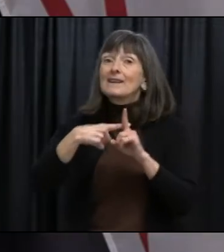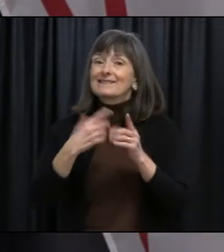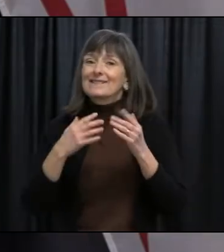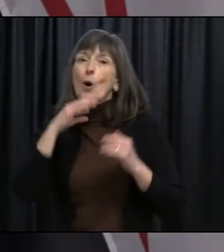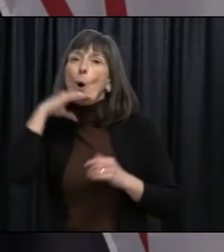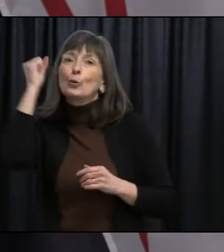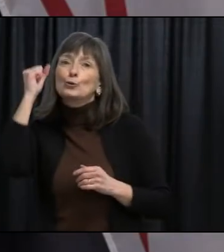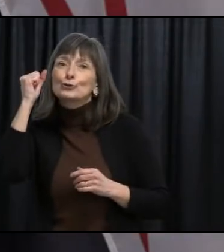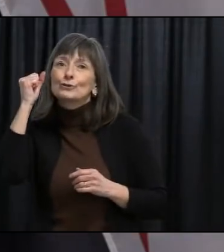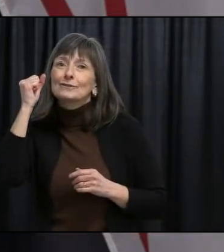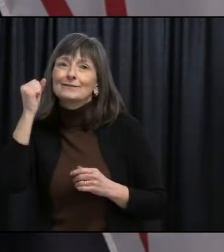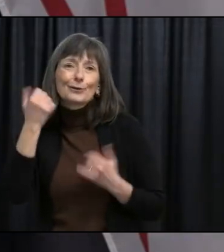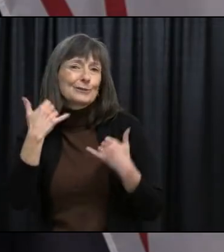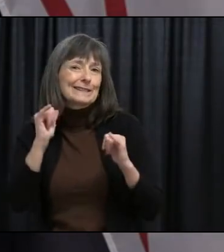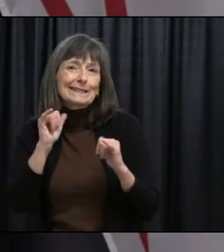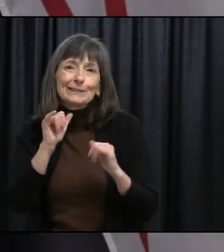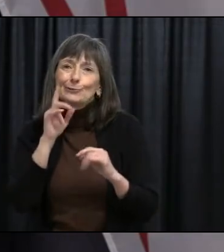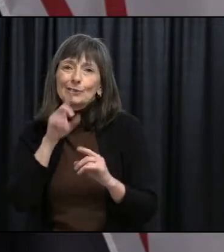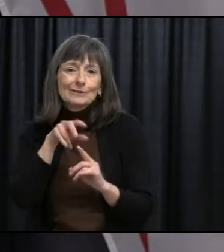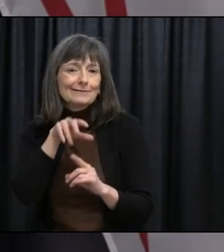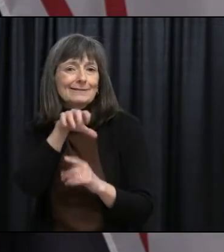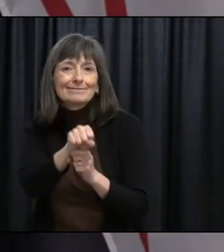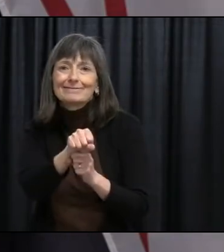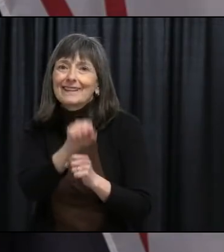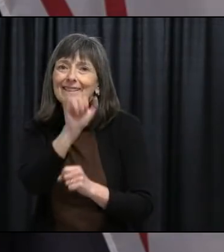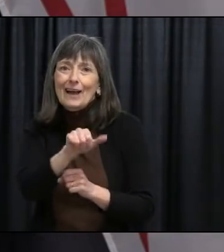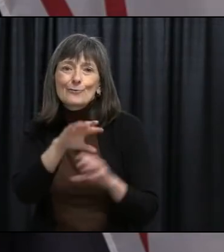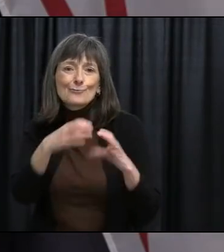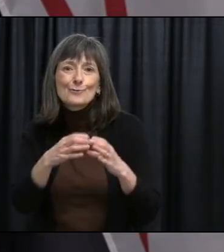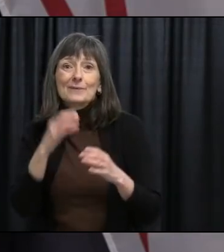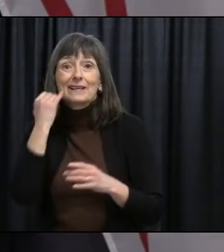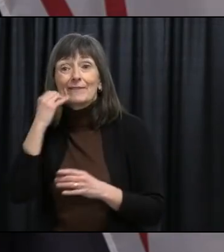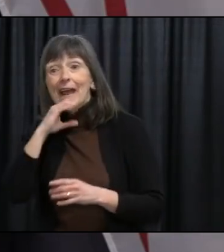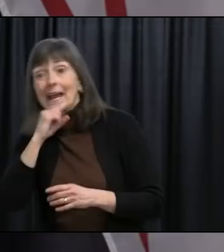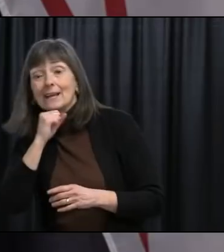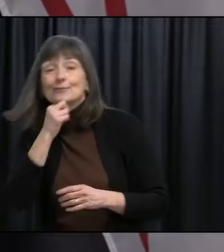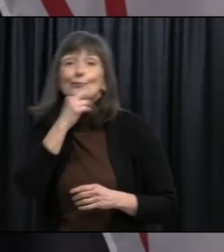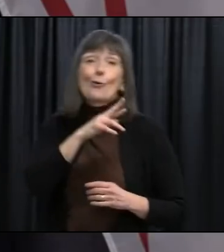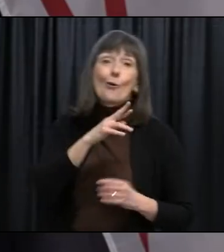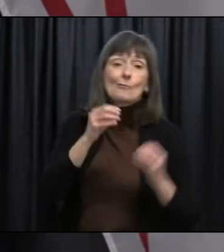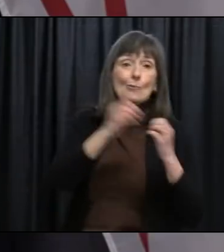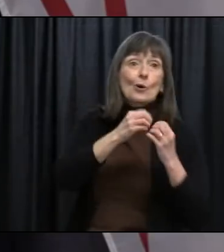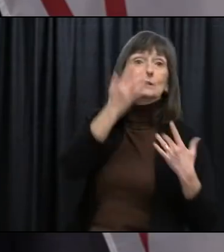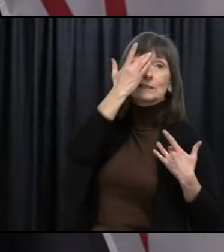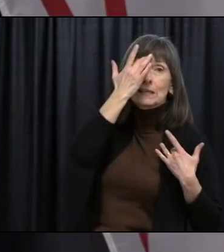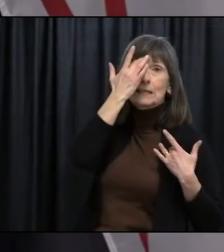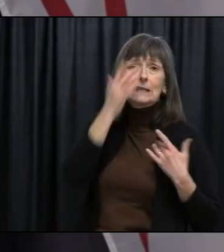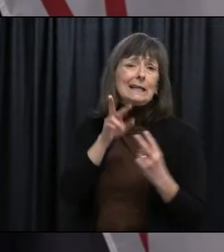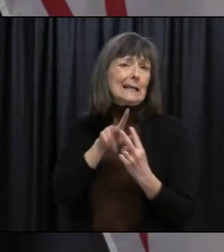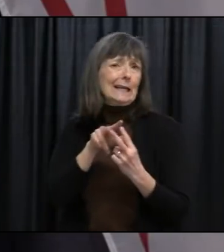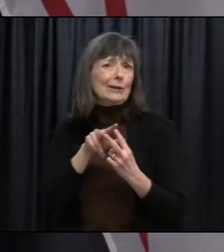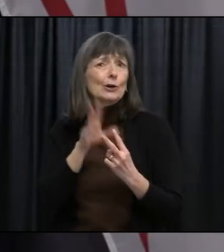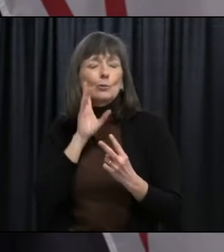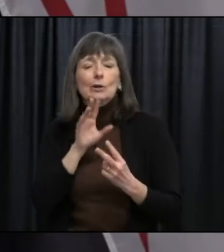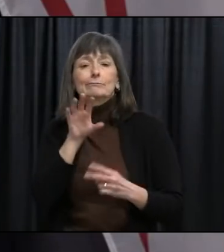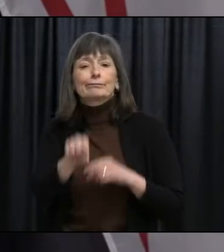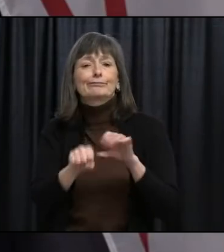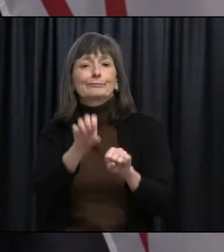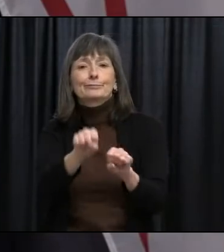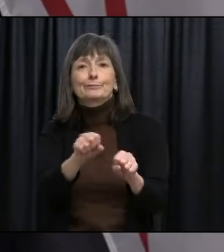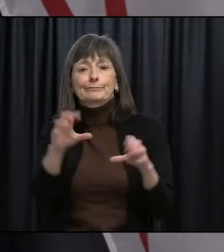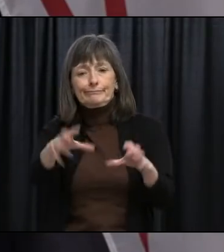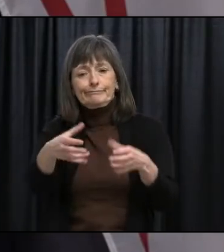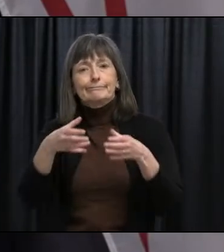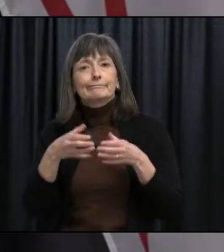So we certainly will endeavor to get everybody, but we want to get those at highest risk for severe disease at